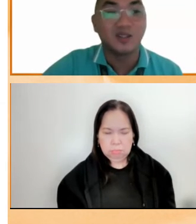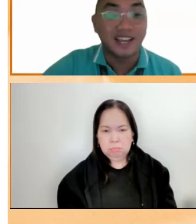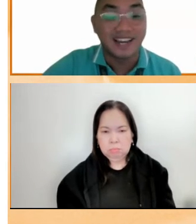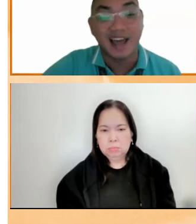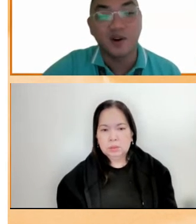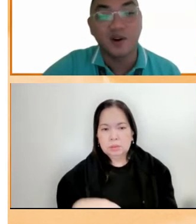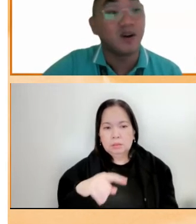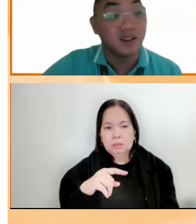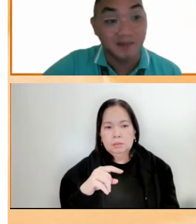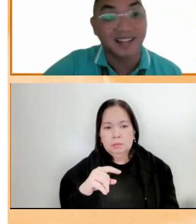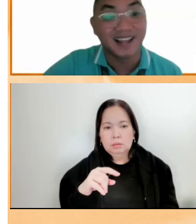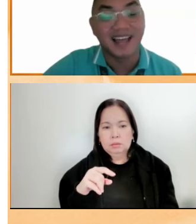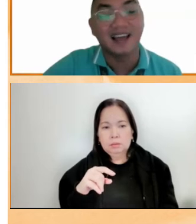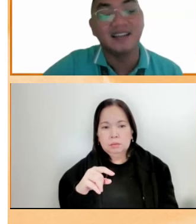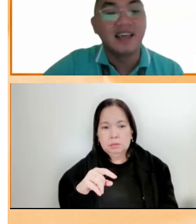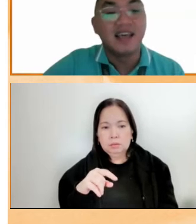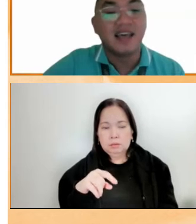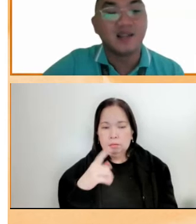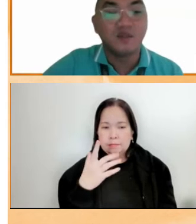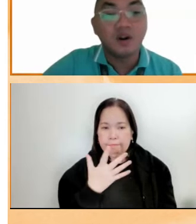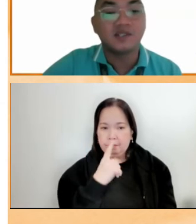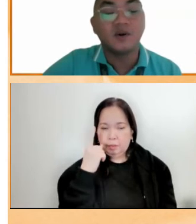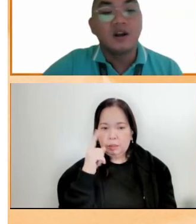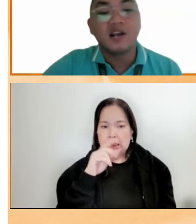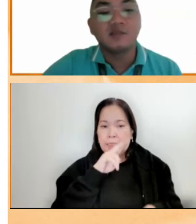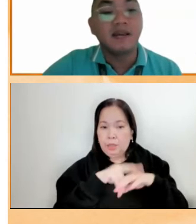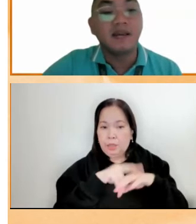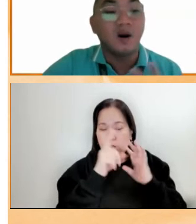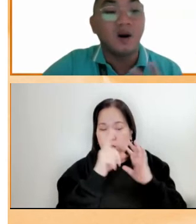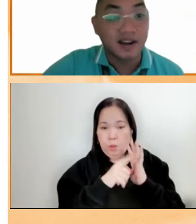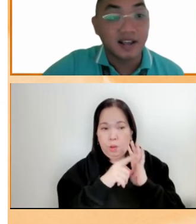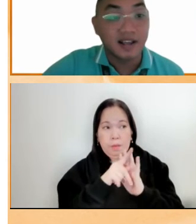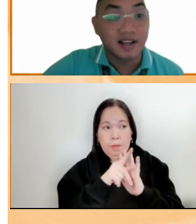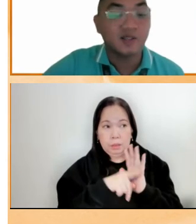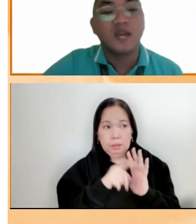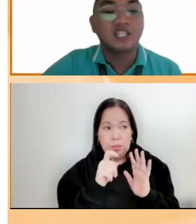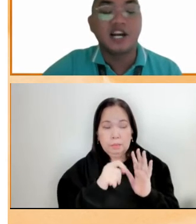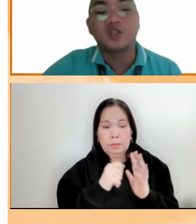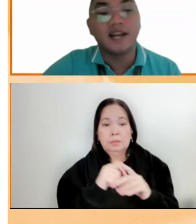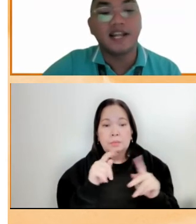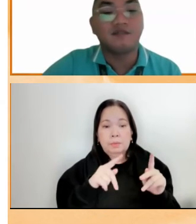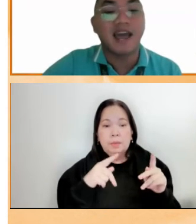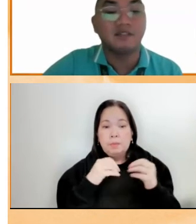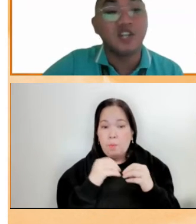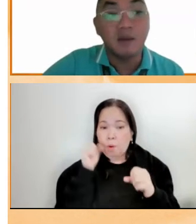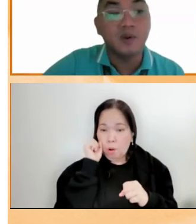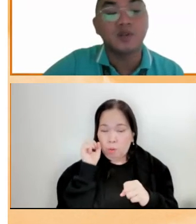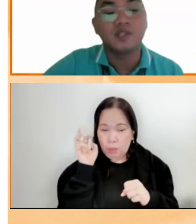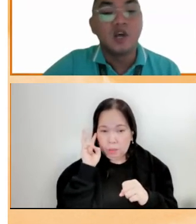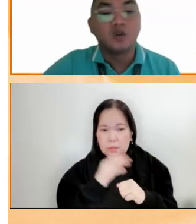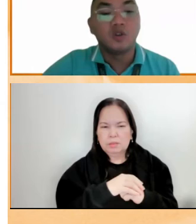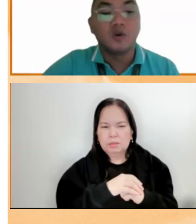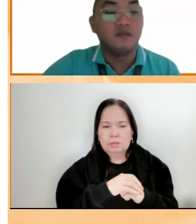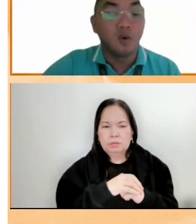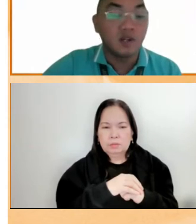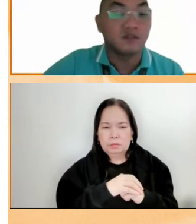that we can have, or the Mental Health Act, and then of course, no, raise public awareness. We can try to identify active champions